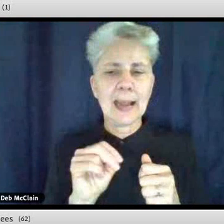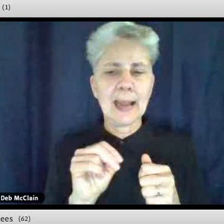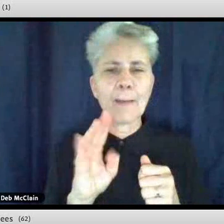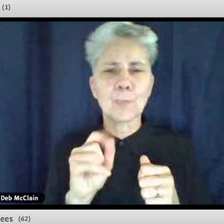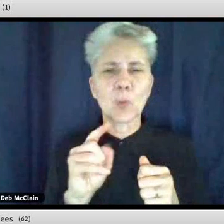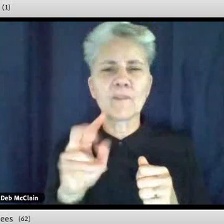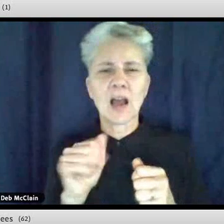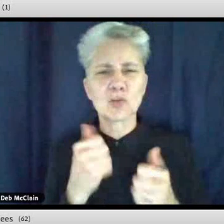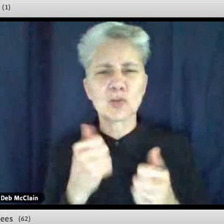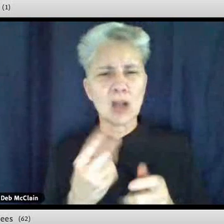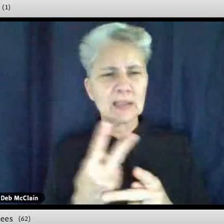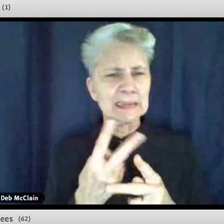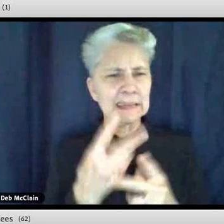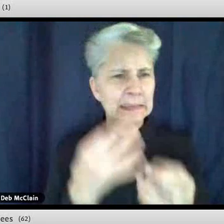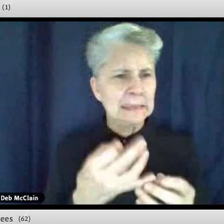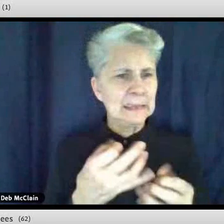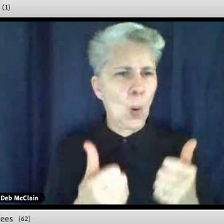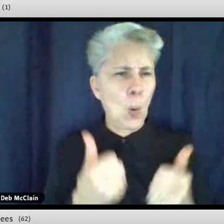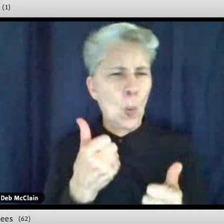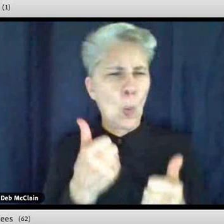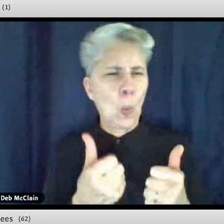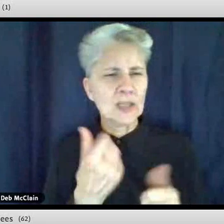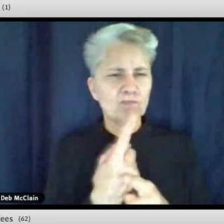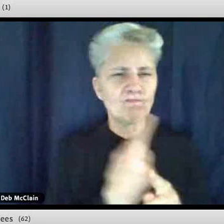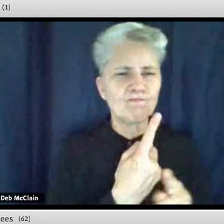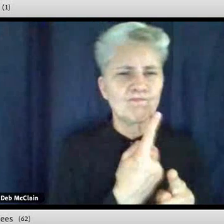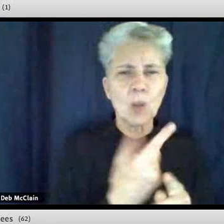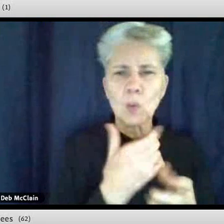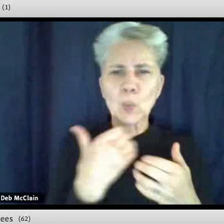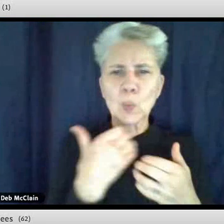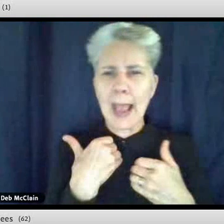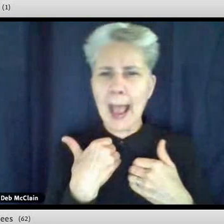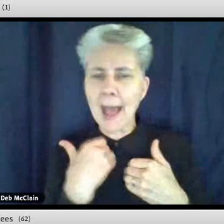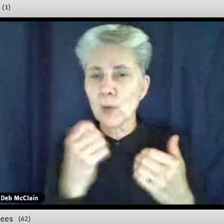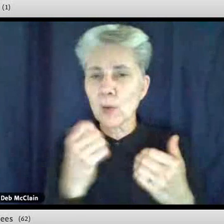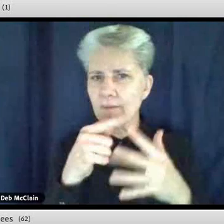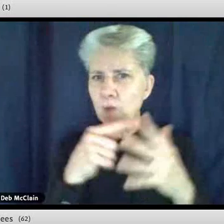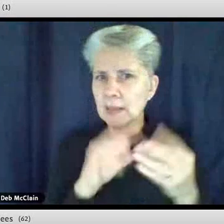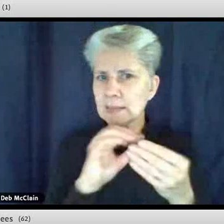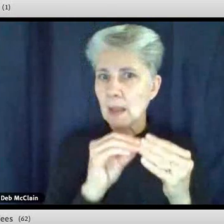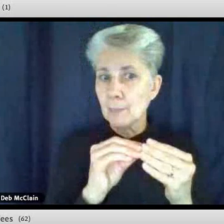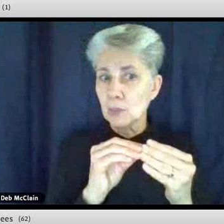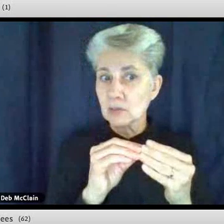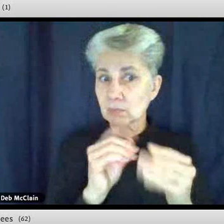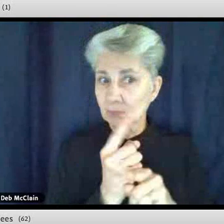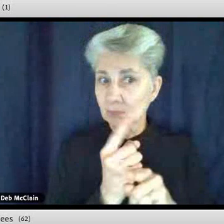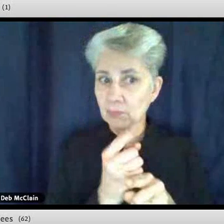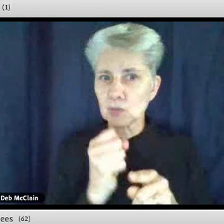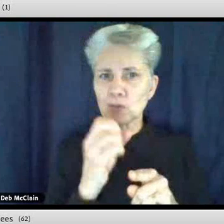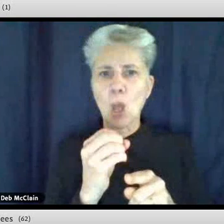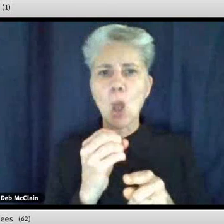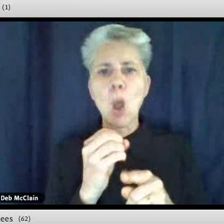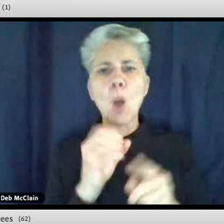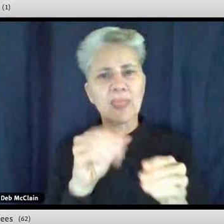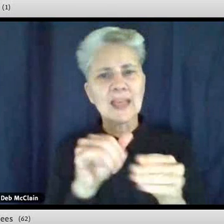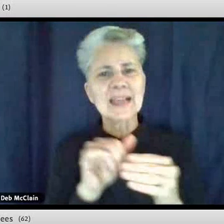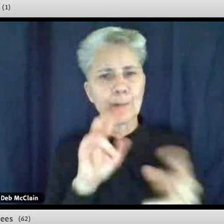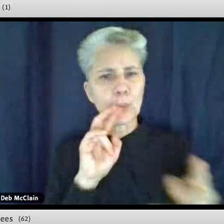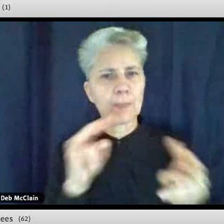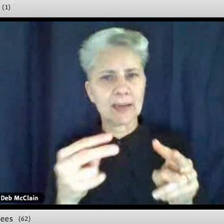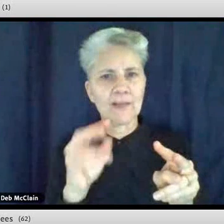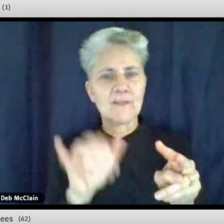The challenge, like I agree with Lynn Bufka, is trying to determine which information is accurate. What do we have?